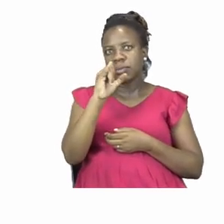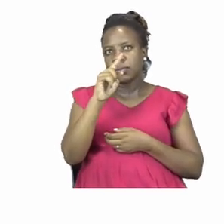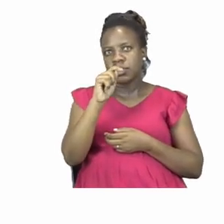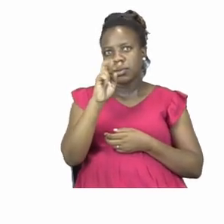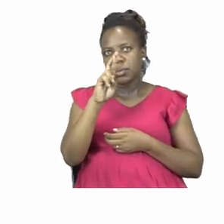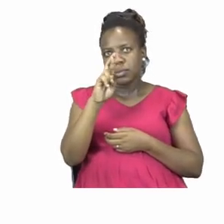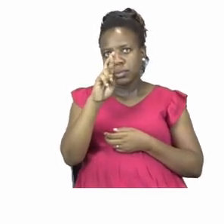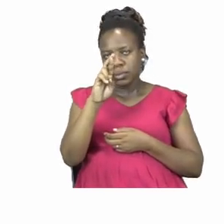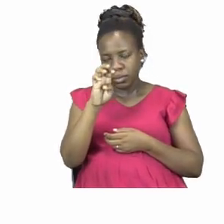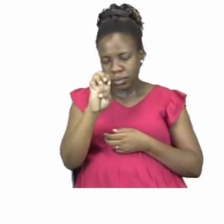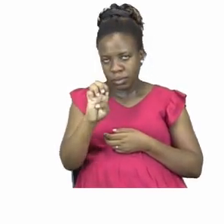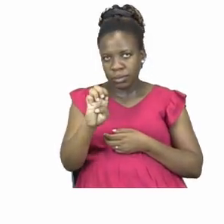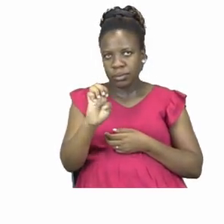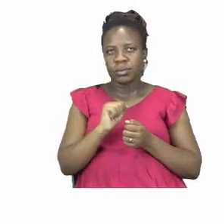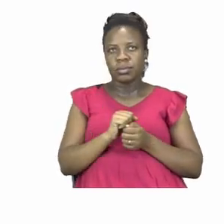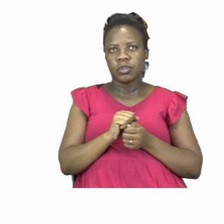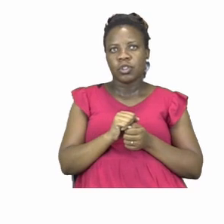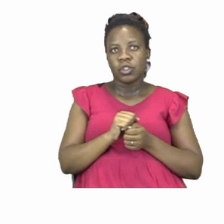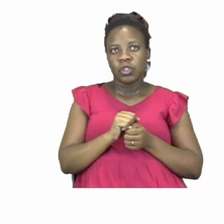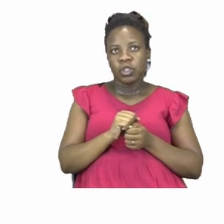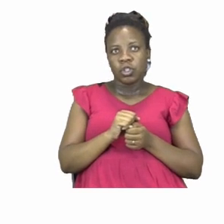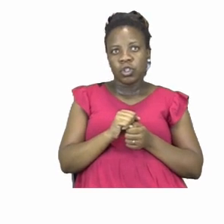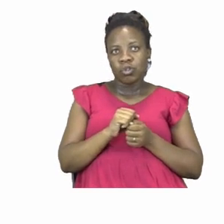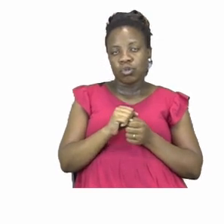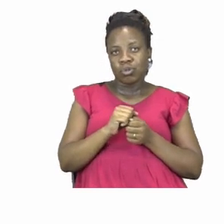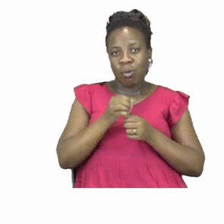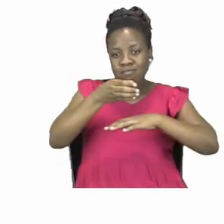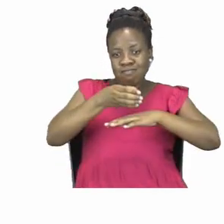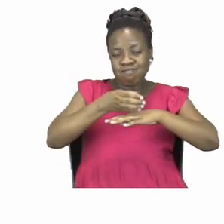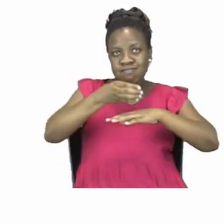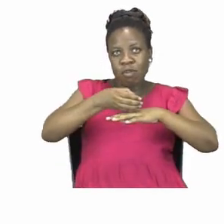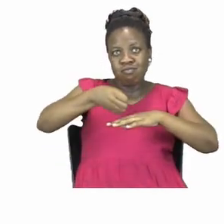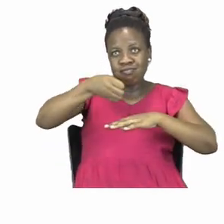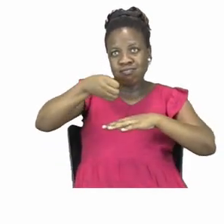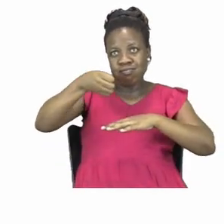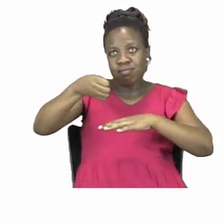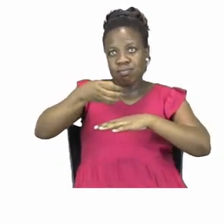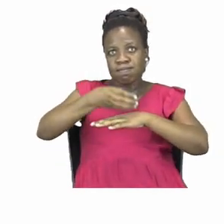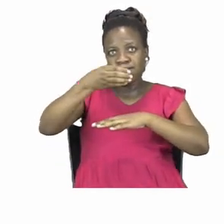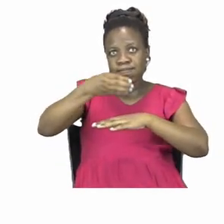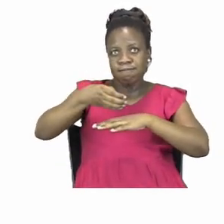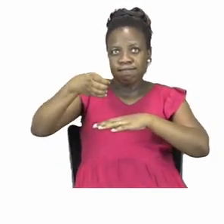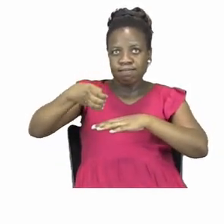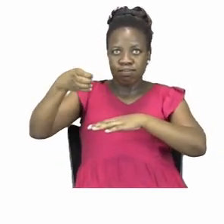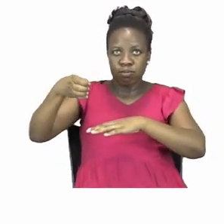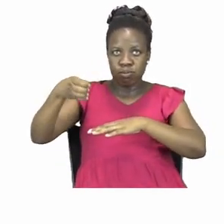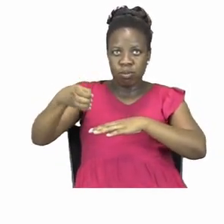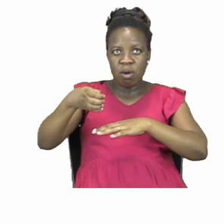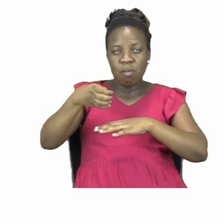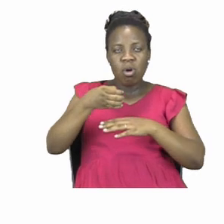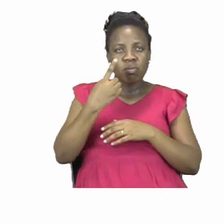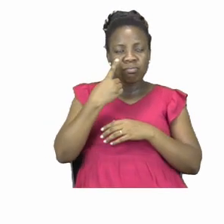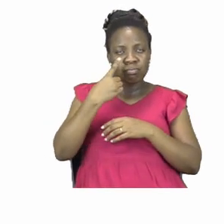measuring cup. It's going to be your job to simply read what the milliliters are for each cup and then